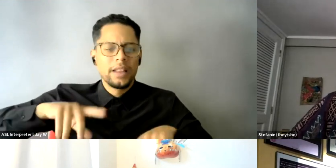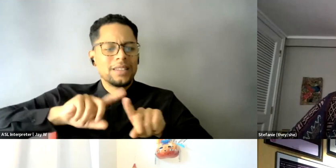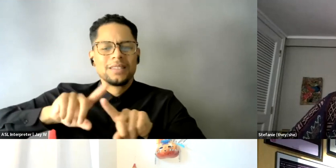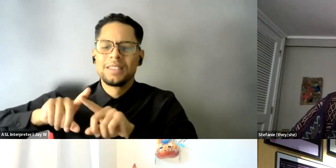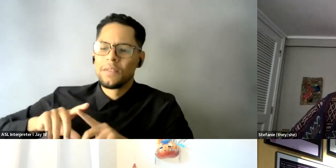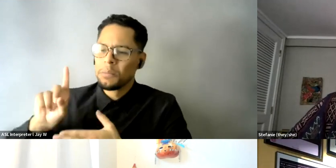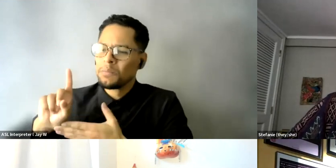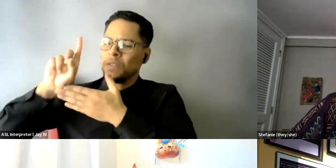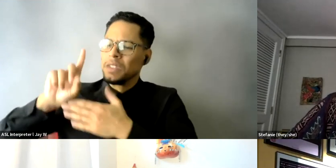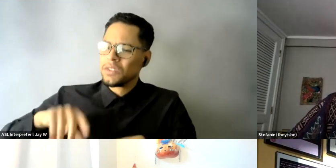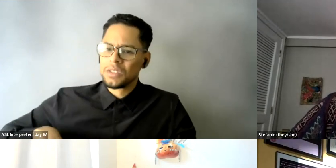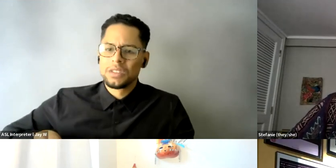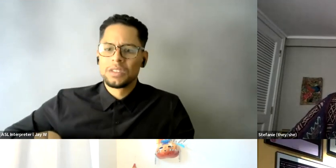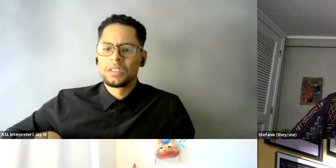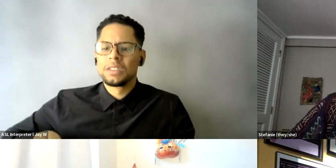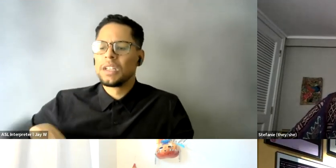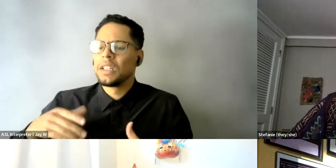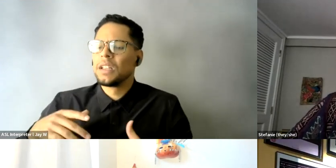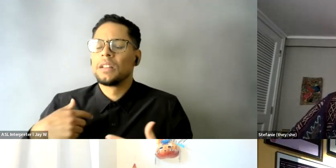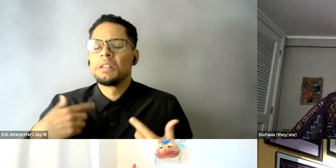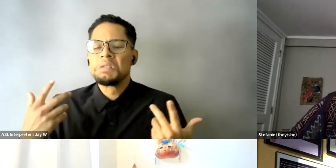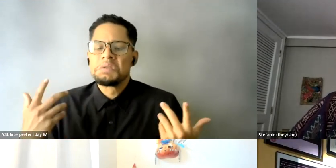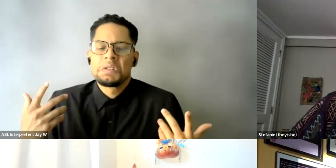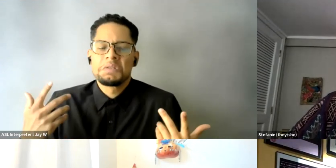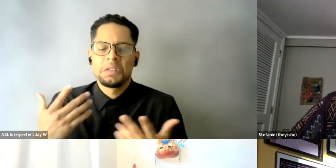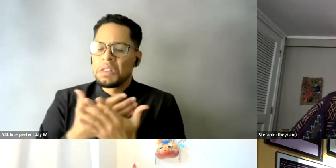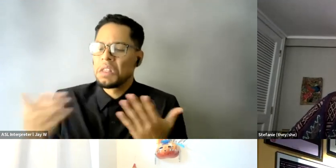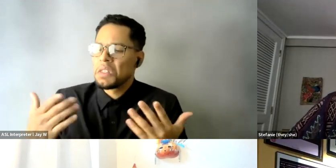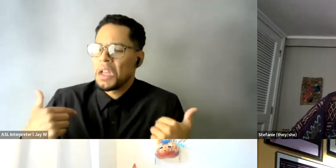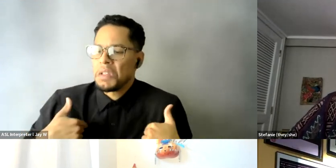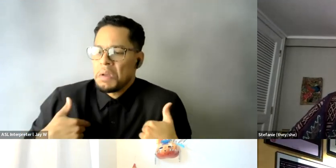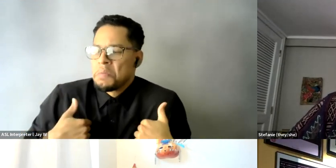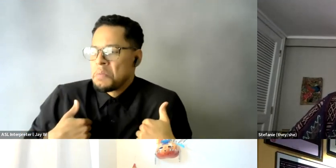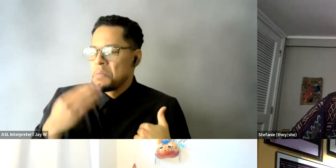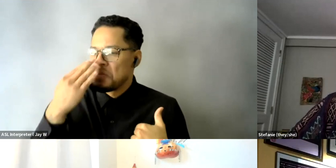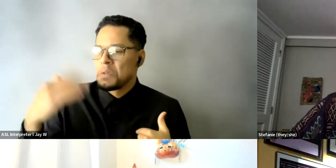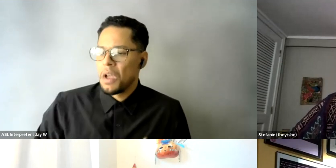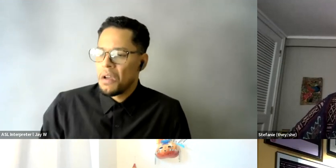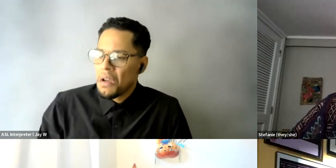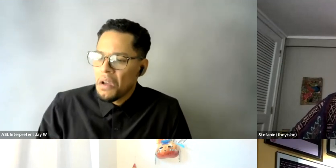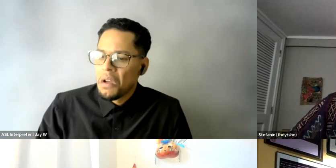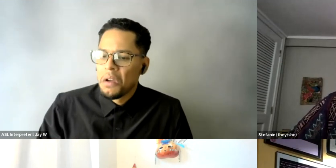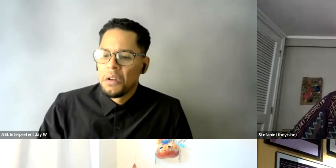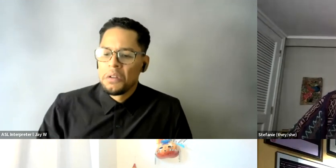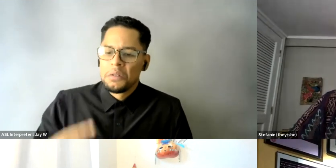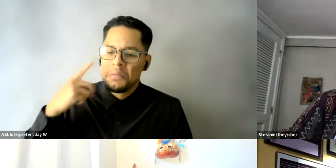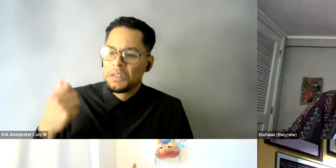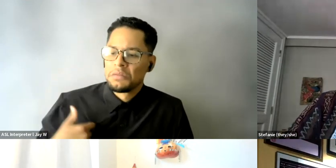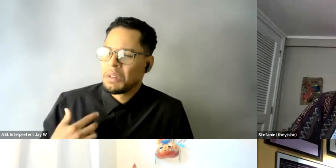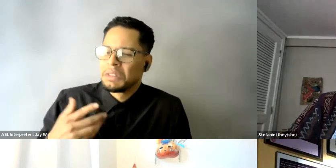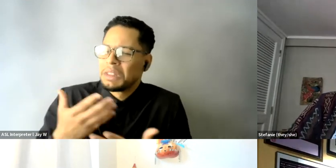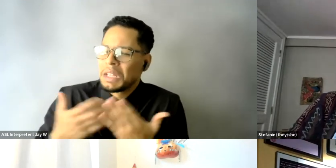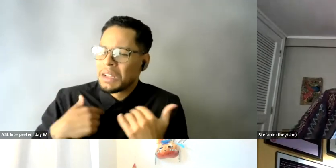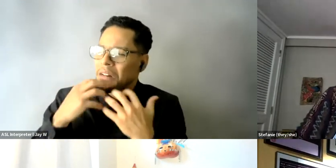that I took things for granted because of the things that I had, because you know they were just handed to me. And I